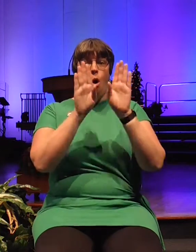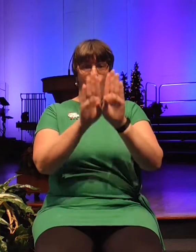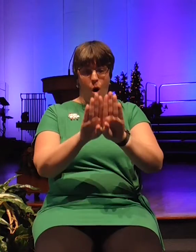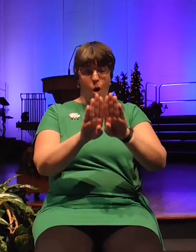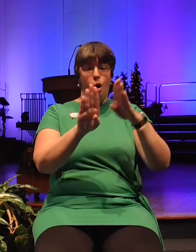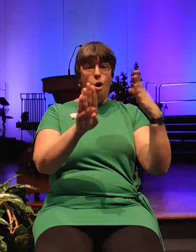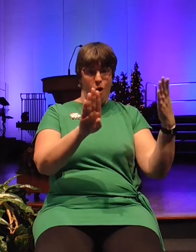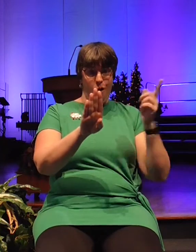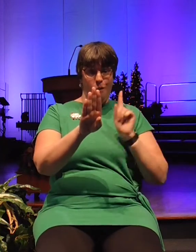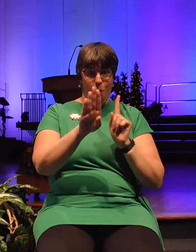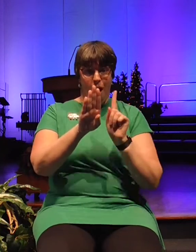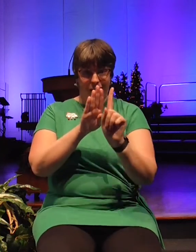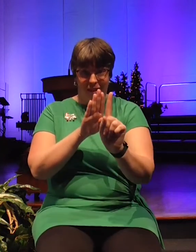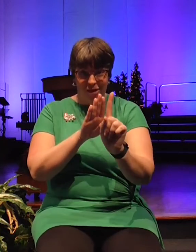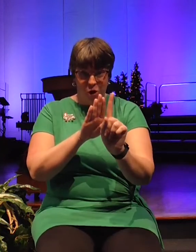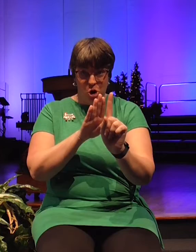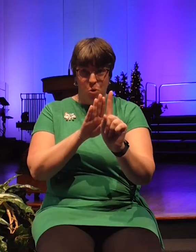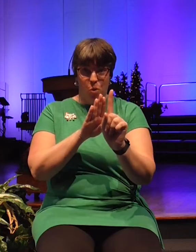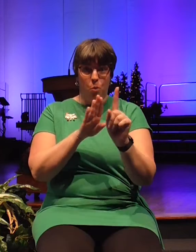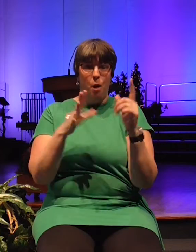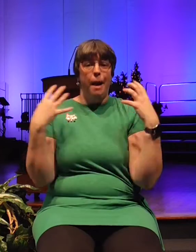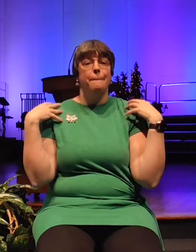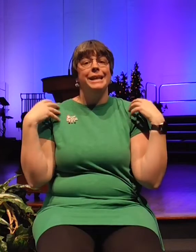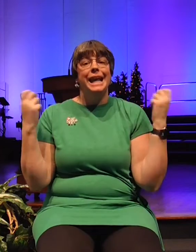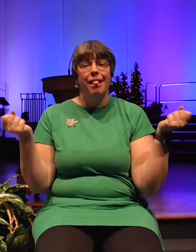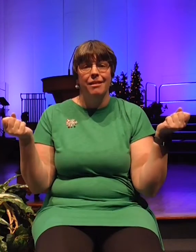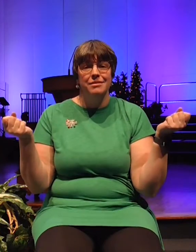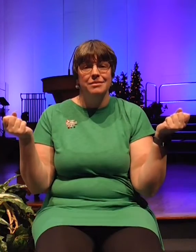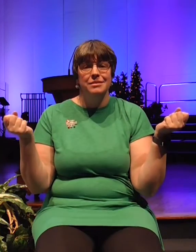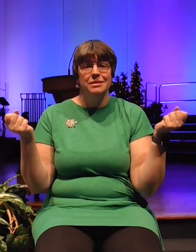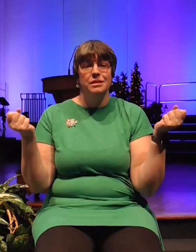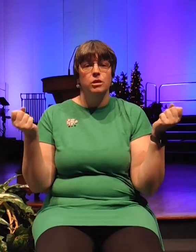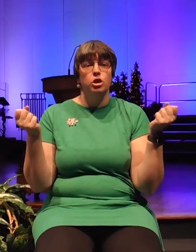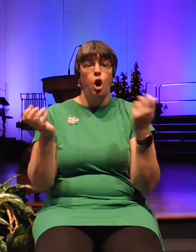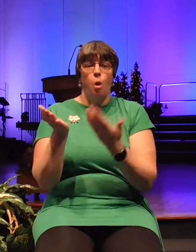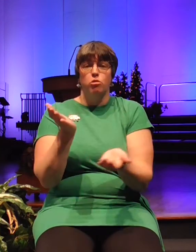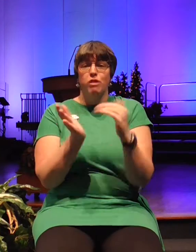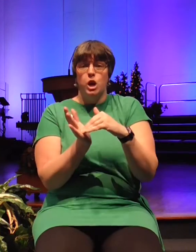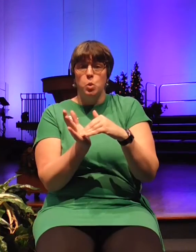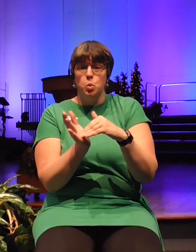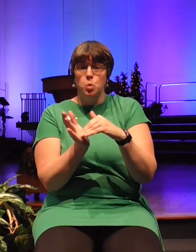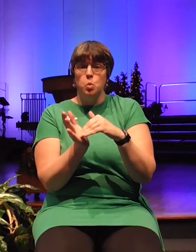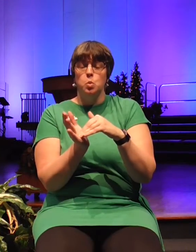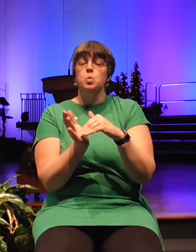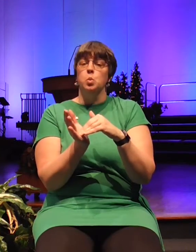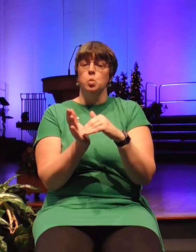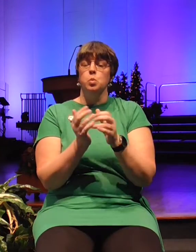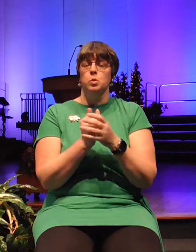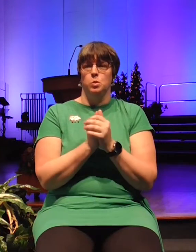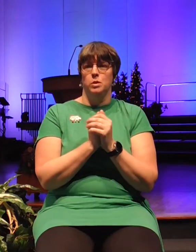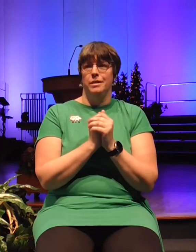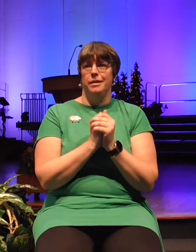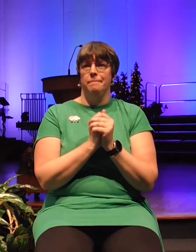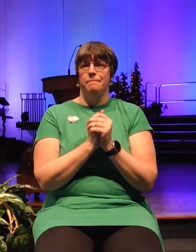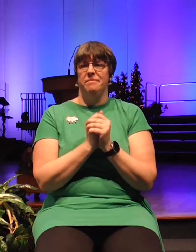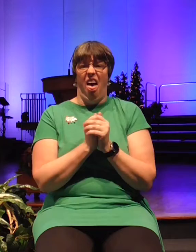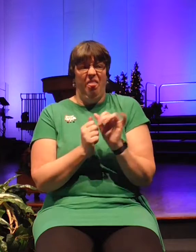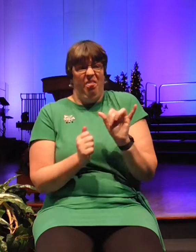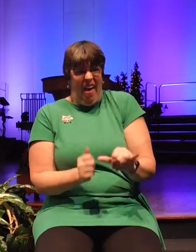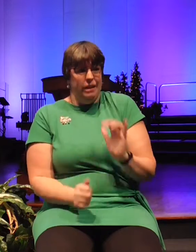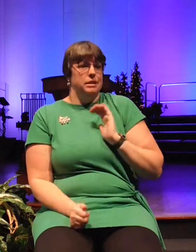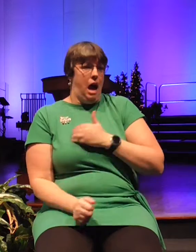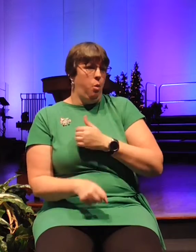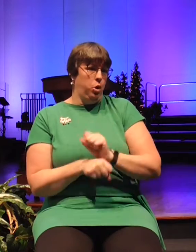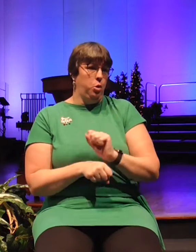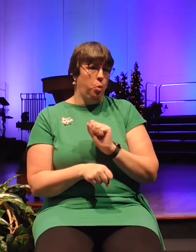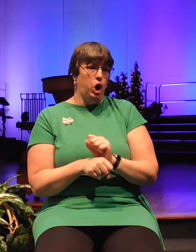Walk through this door and be healed and be renewed and rejuvenated. That is